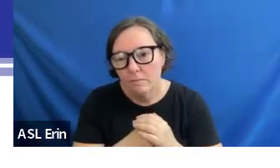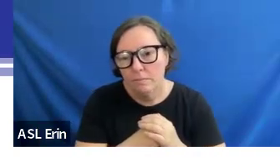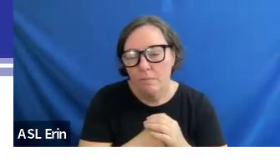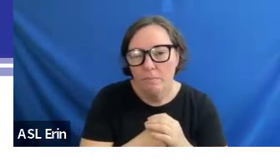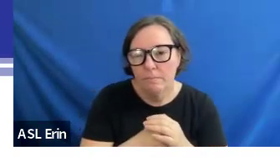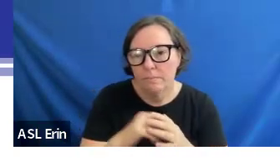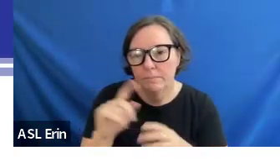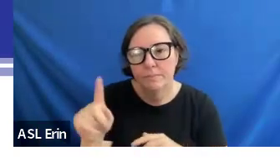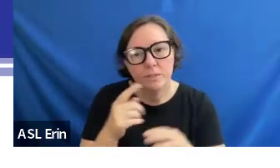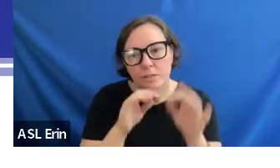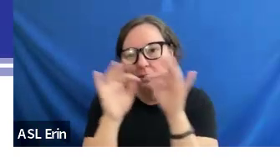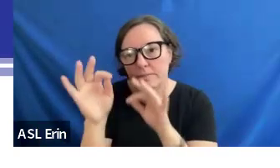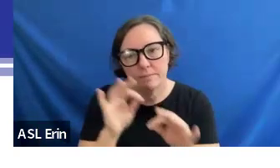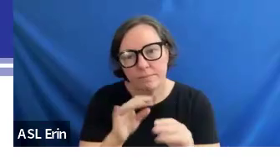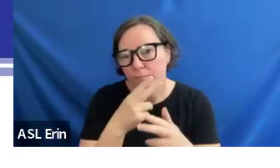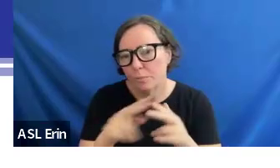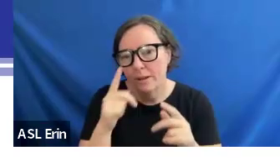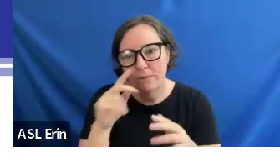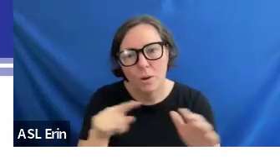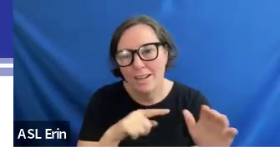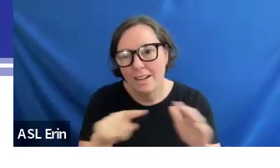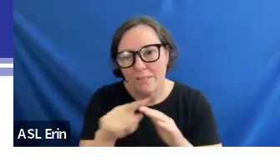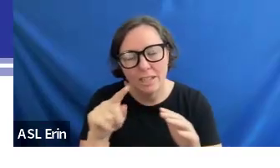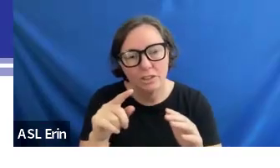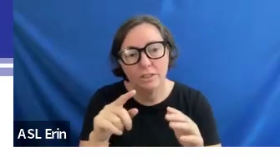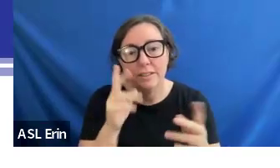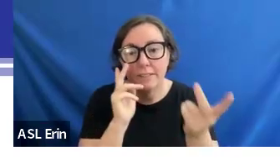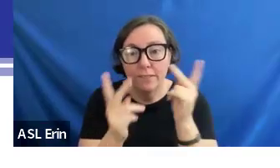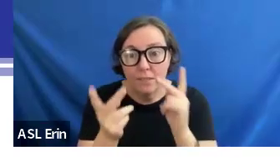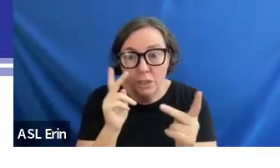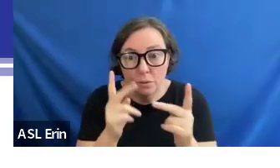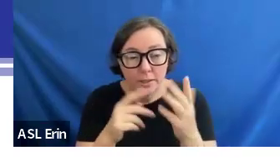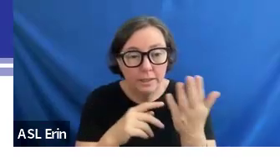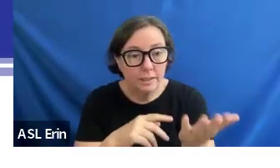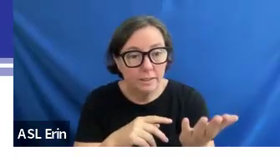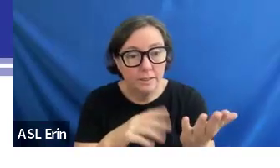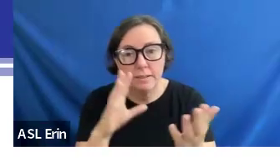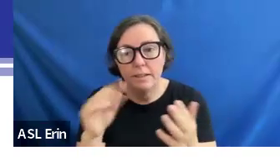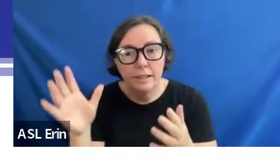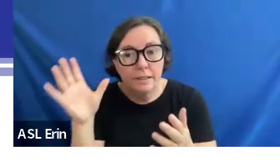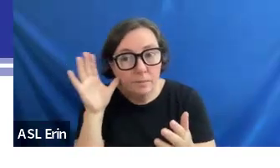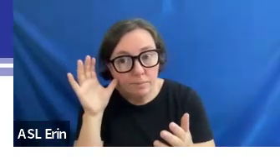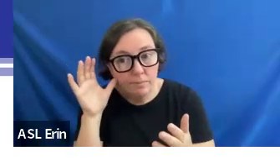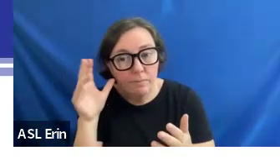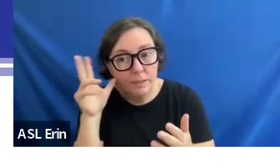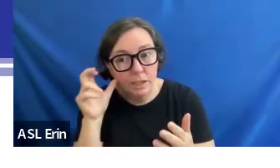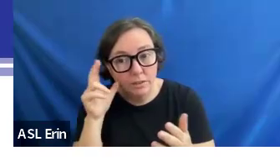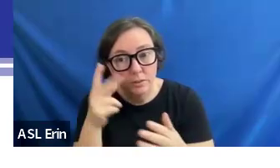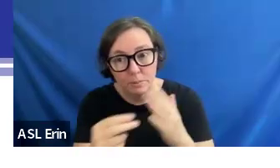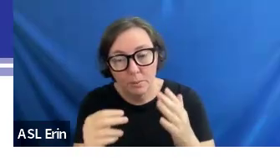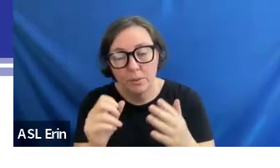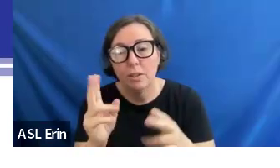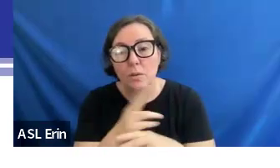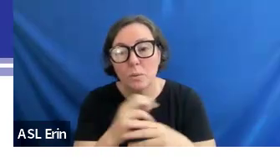just to give a brief description for navigation purposes, visually and auditorily, the use of